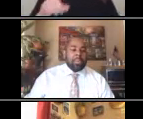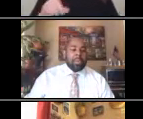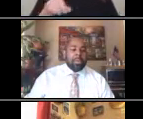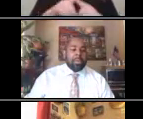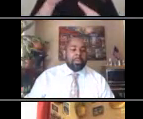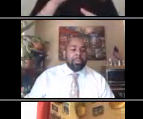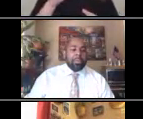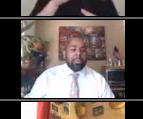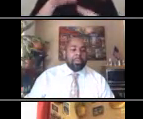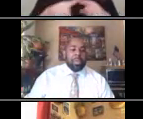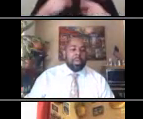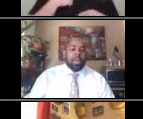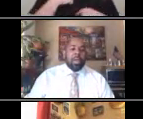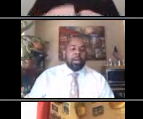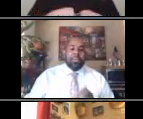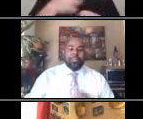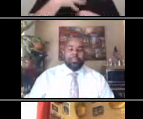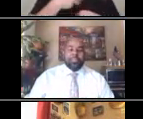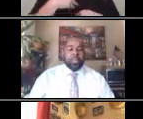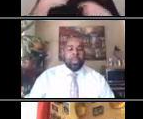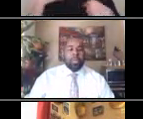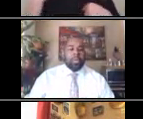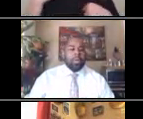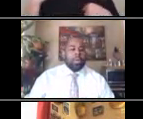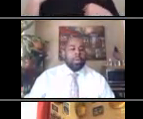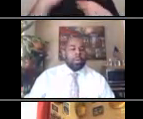Gerard, I think you're muted.